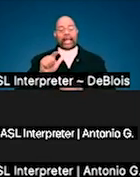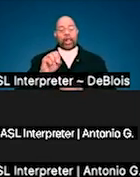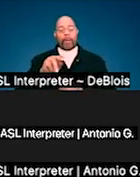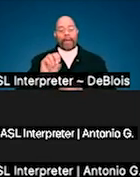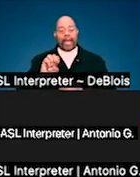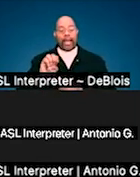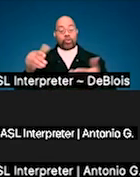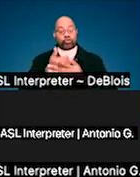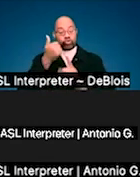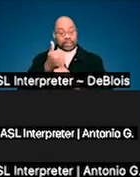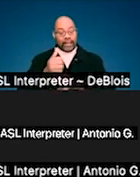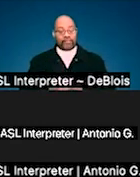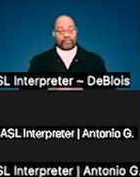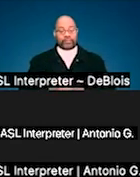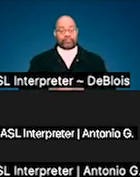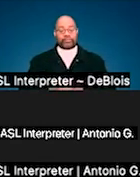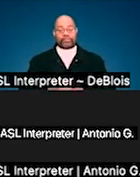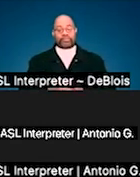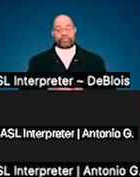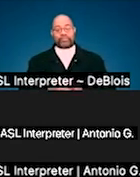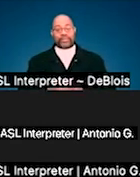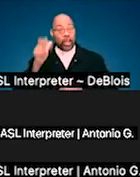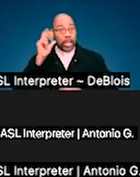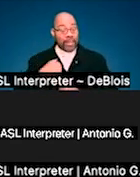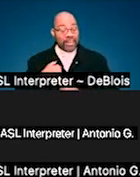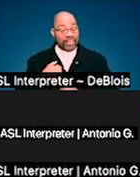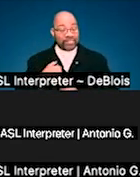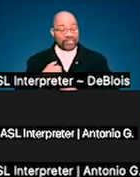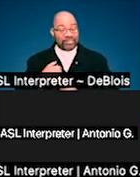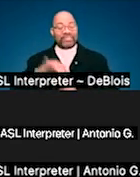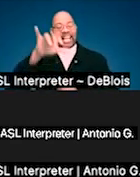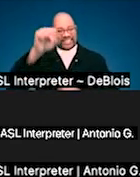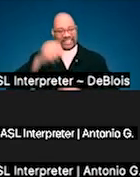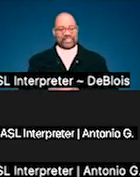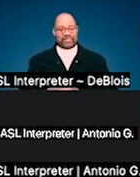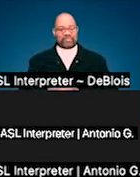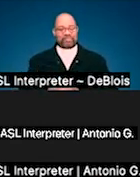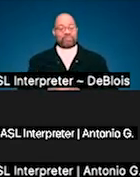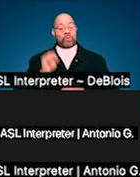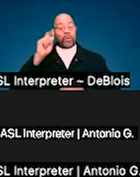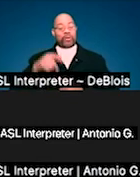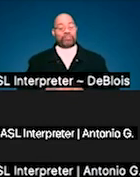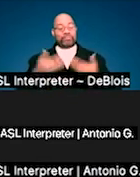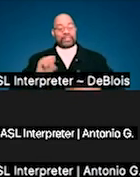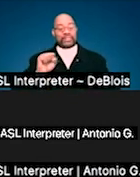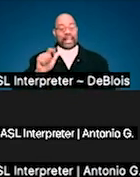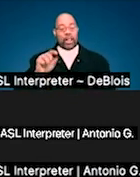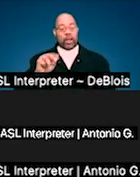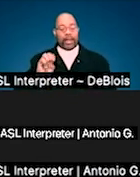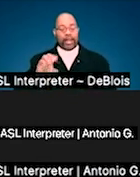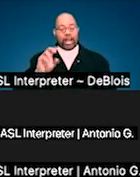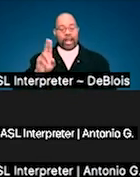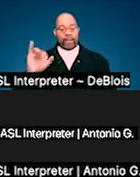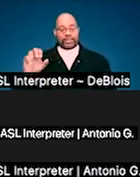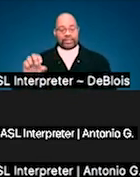like to introduce yourself? Can you hear me? Yes. Okay, my name is Salome